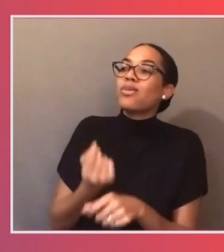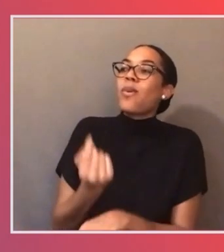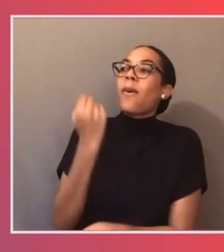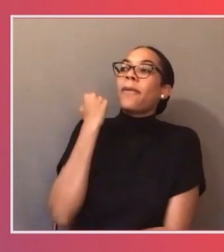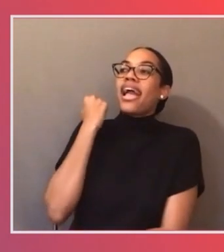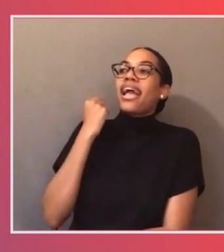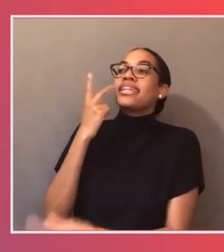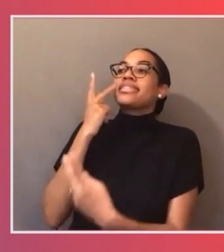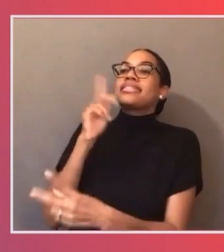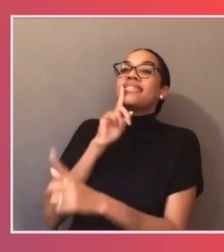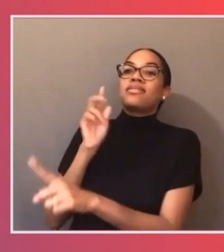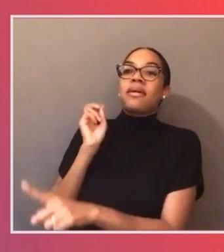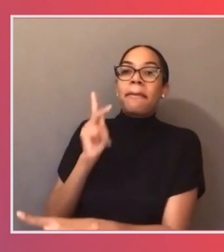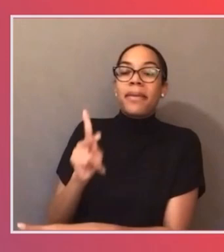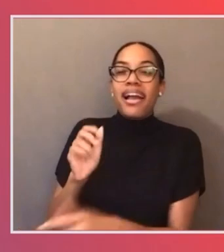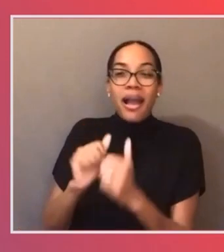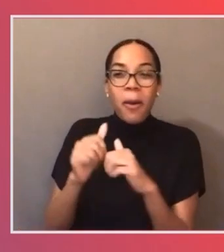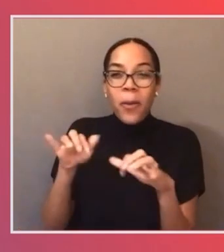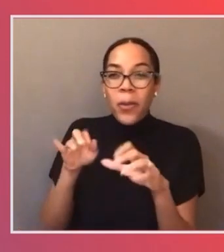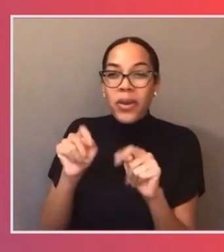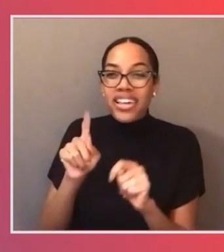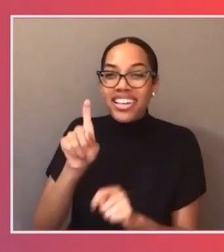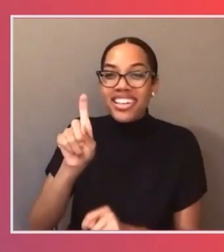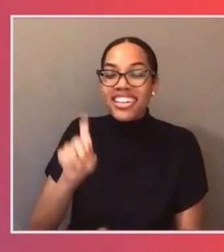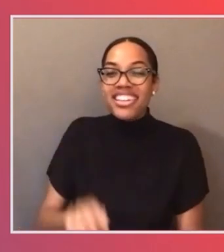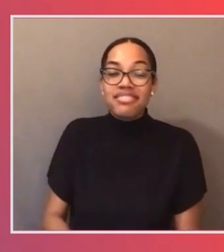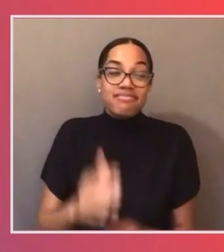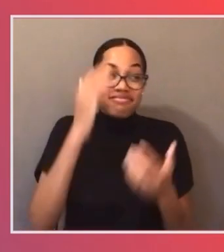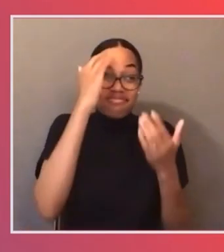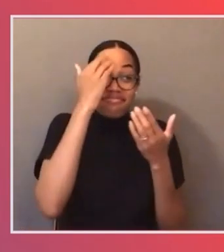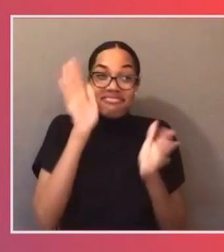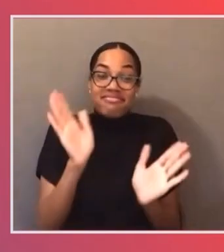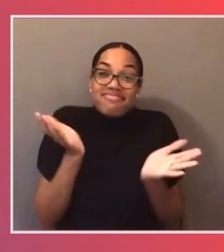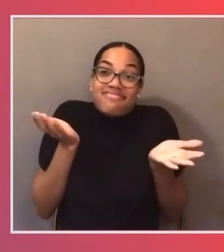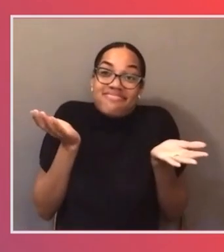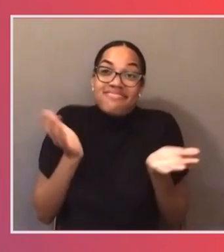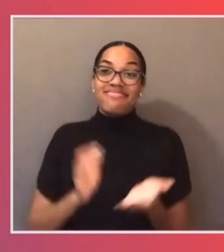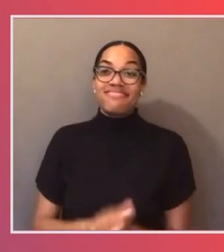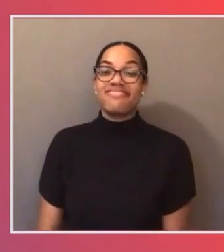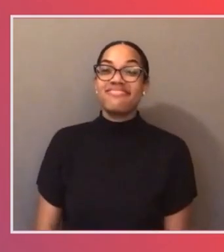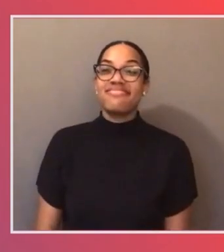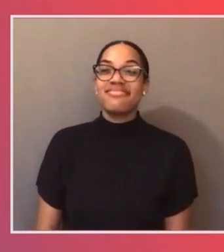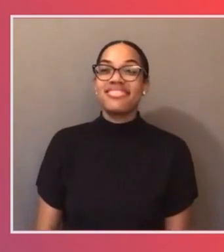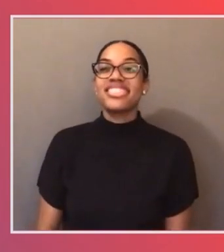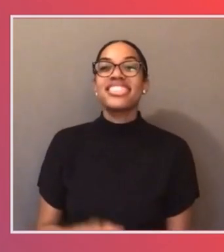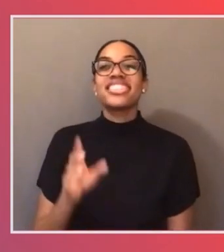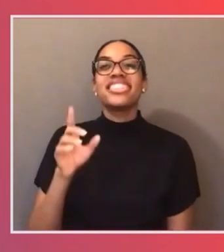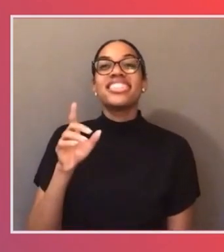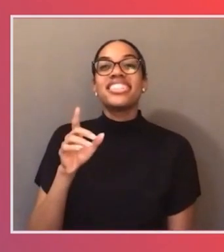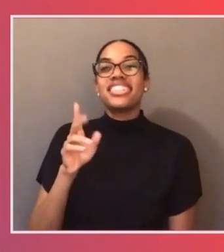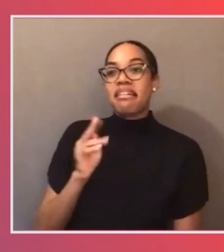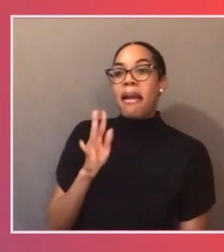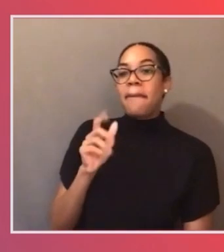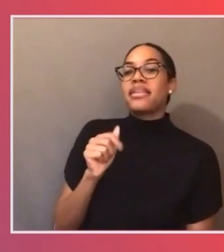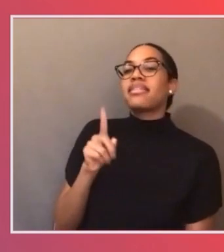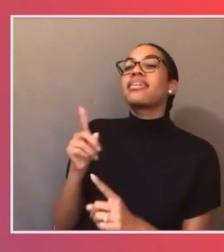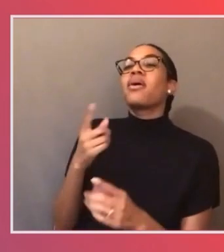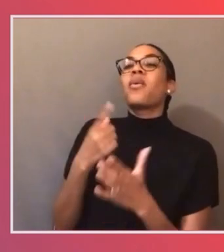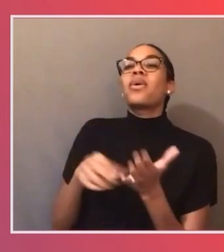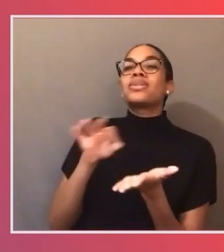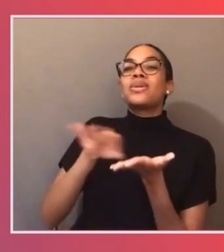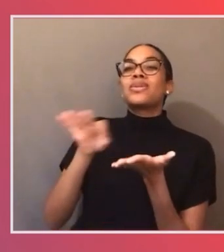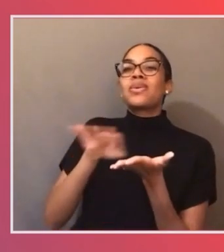Yeah, what's I the don't know. score? What's the last question? I think we're All tied. times are good. Oh my God, it's a tie. We